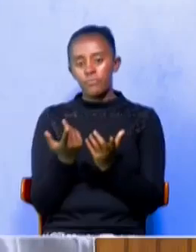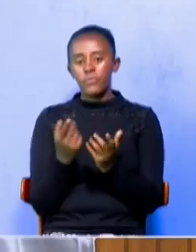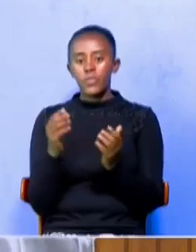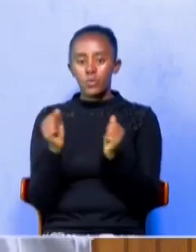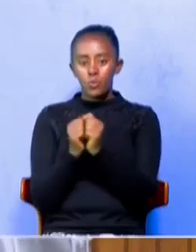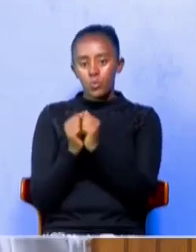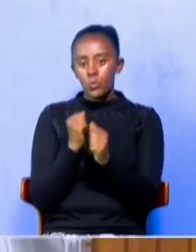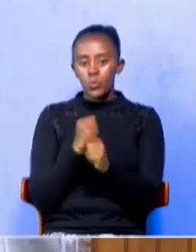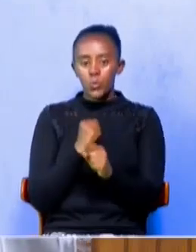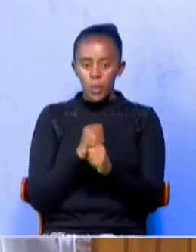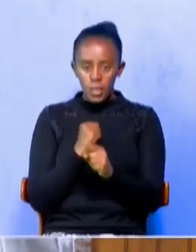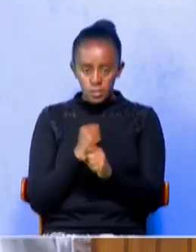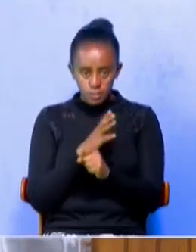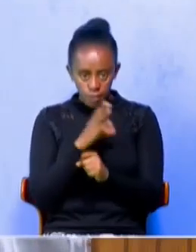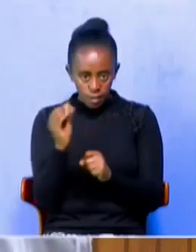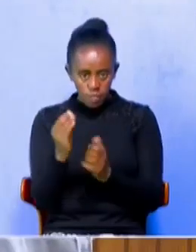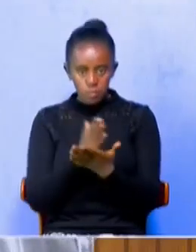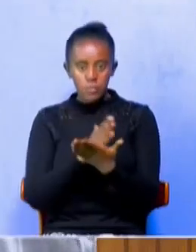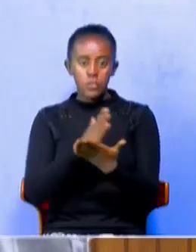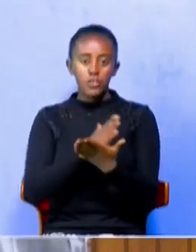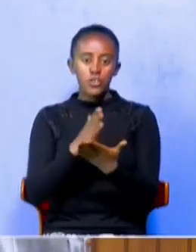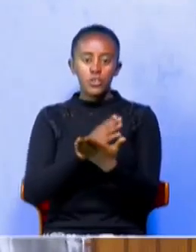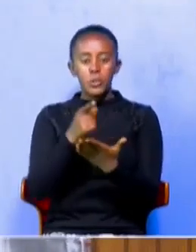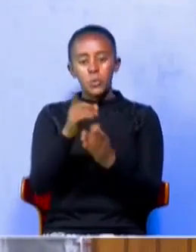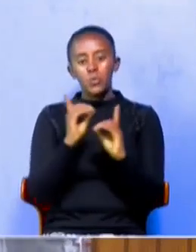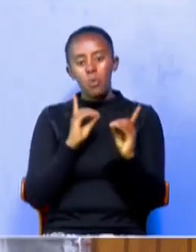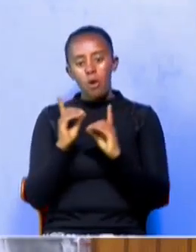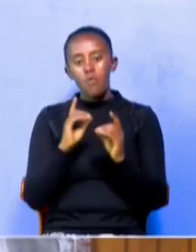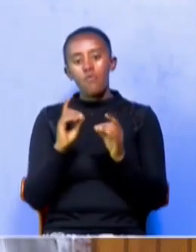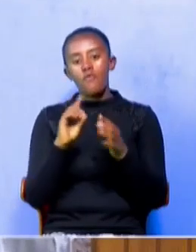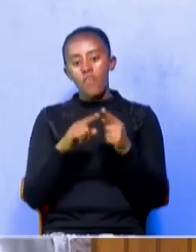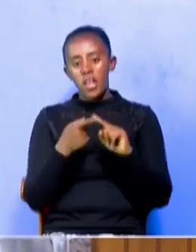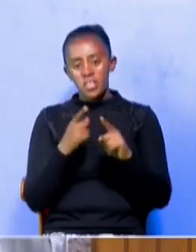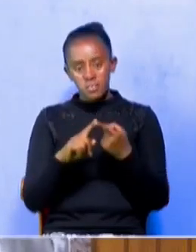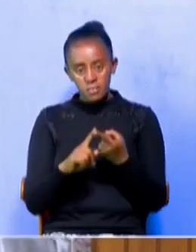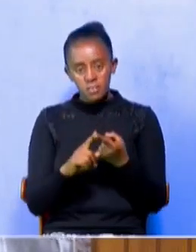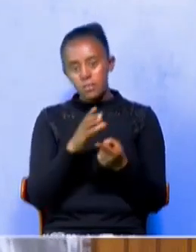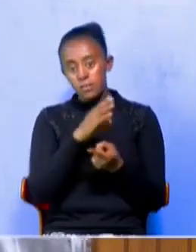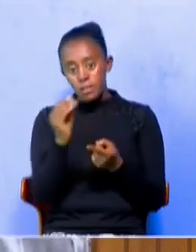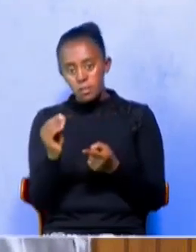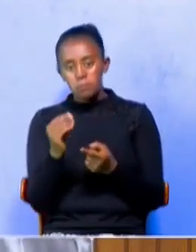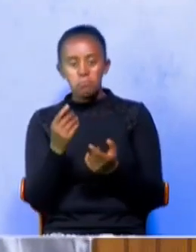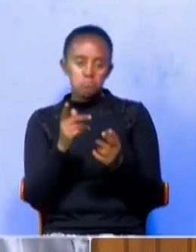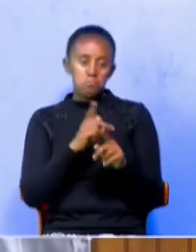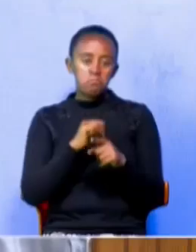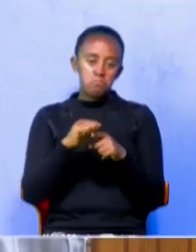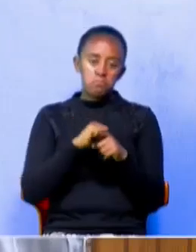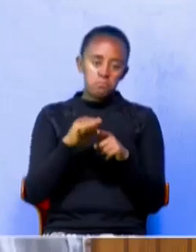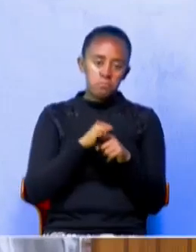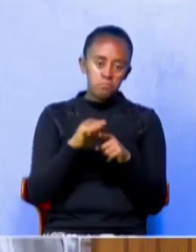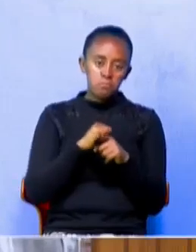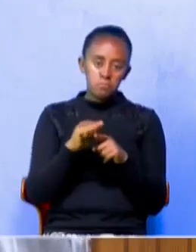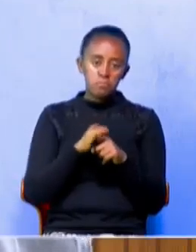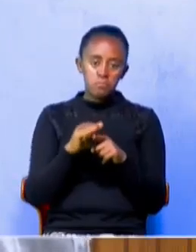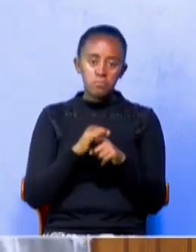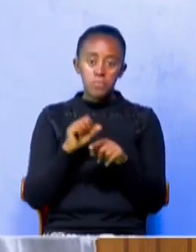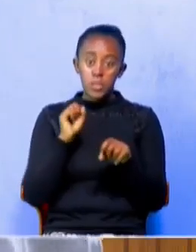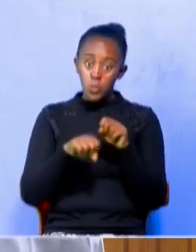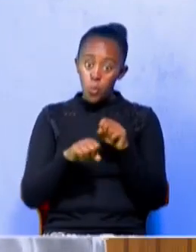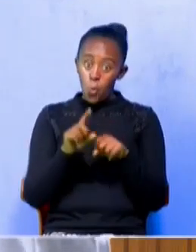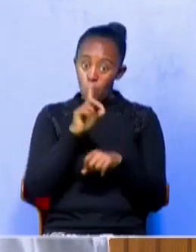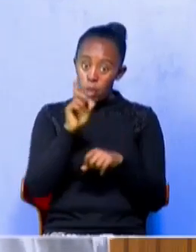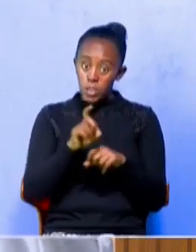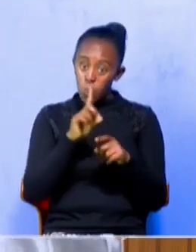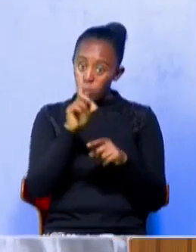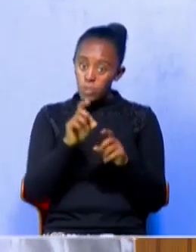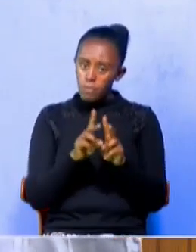together and share your dialogue to your friends and practice in such a way. So asking question, that is